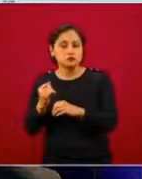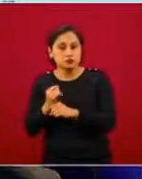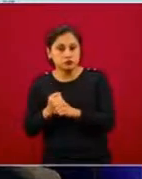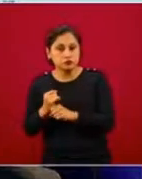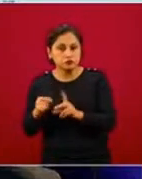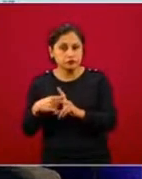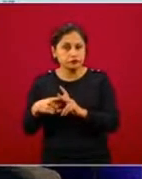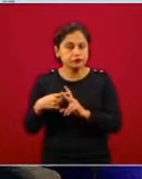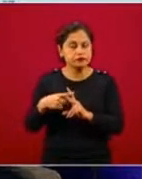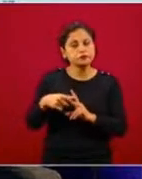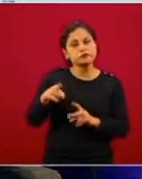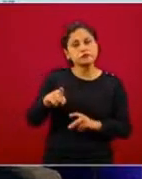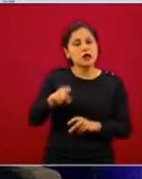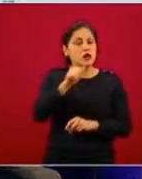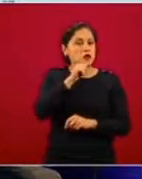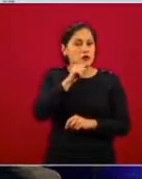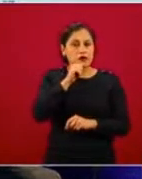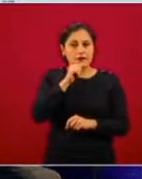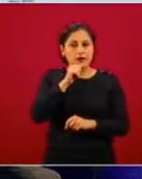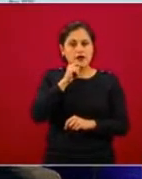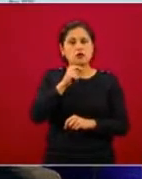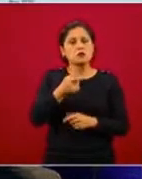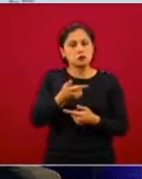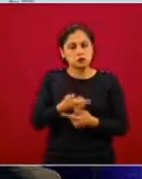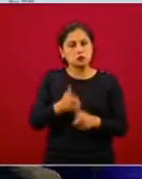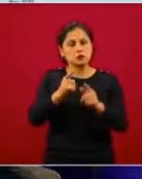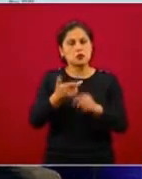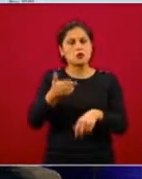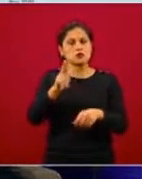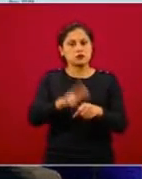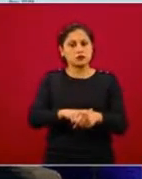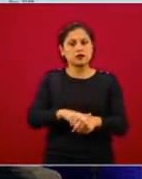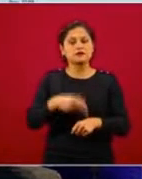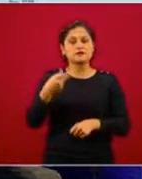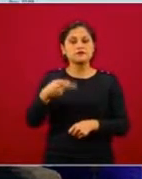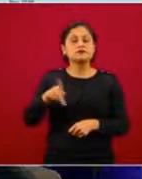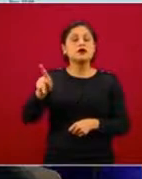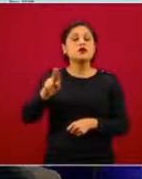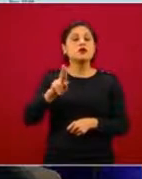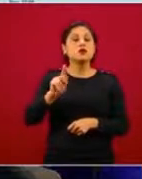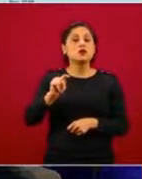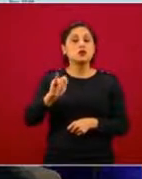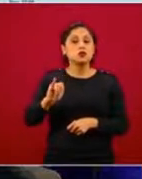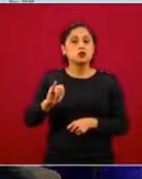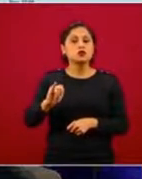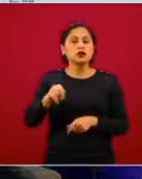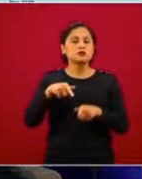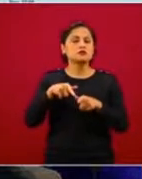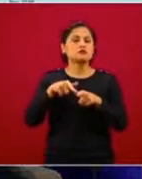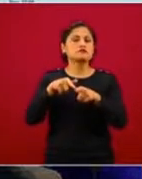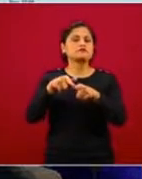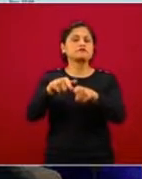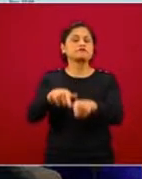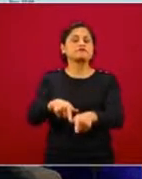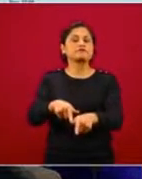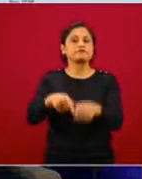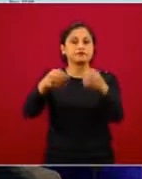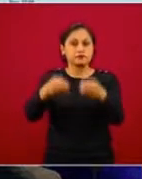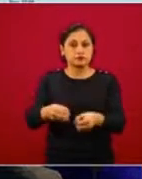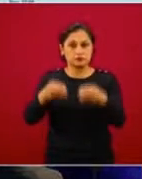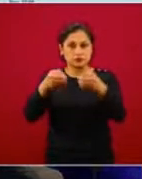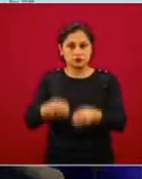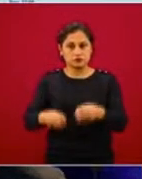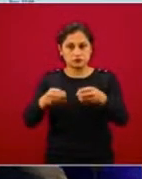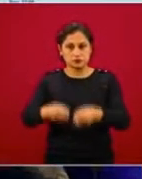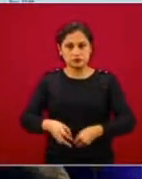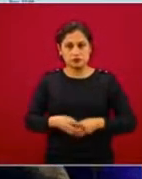hitting that critical point in terms of occupancy rates at hospitals. This is the ICU hospitalization